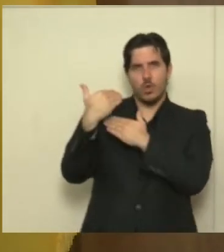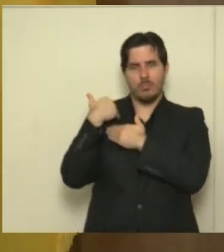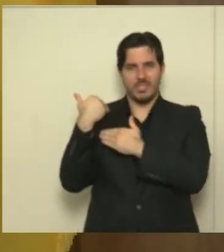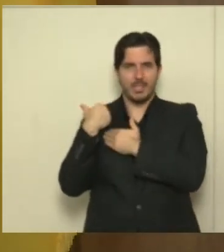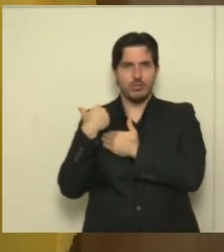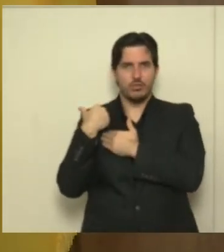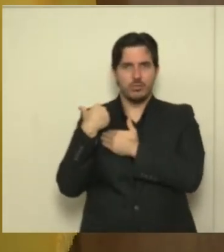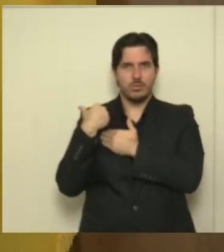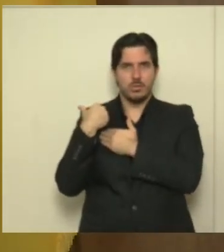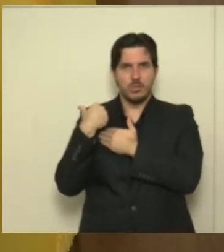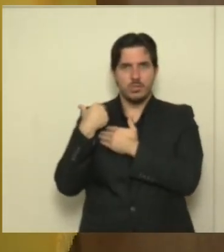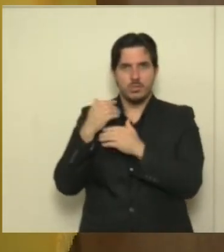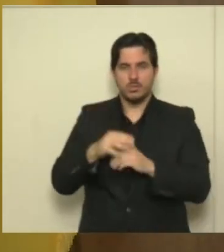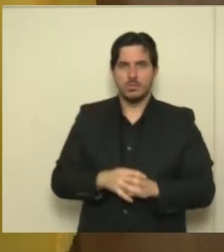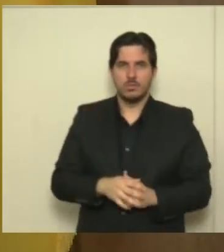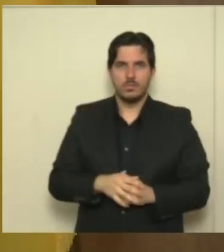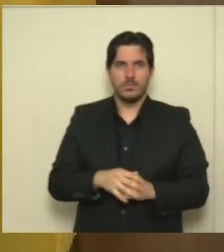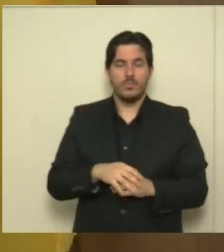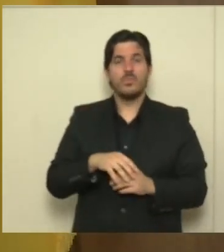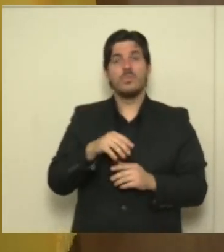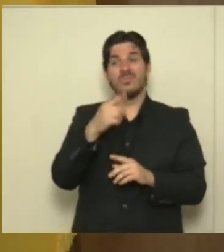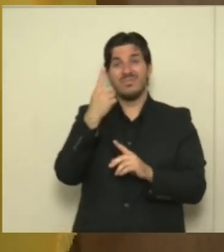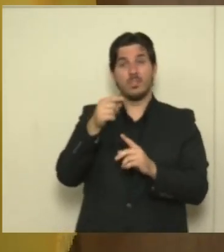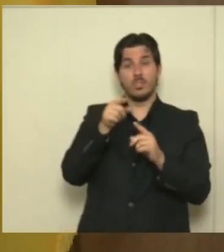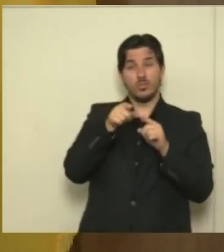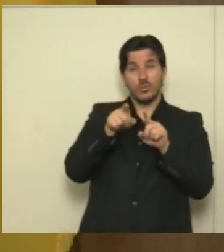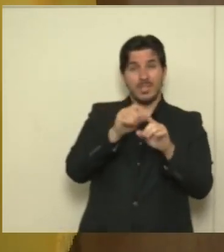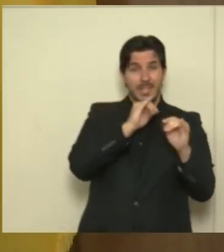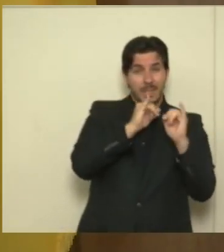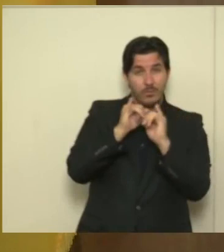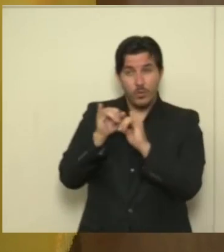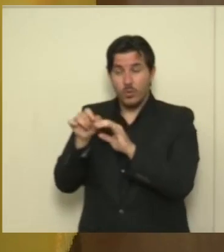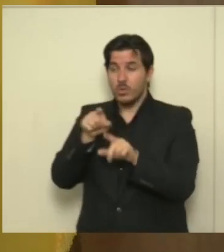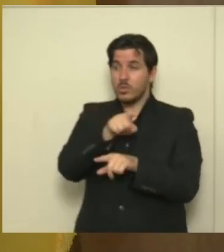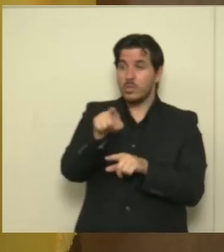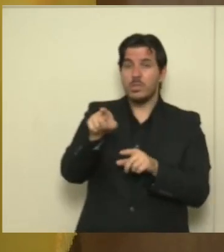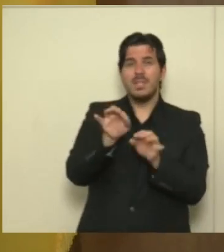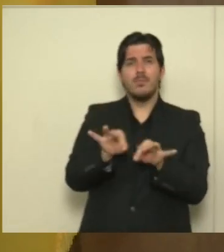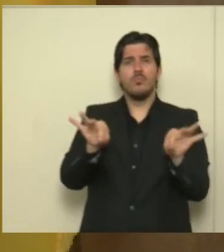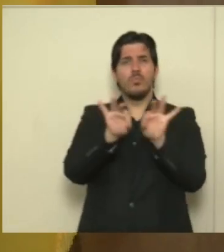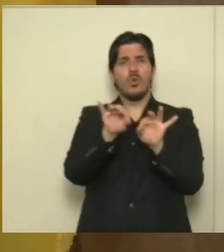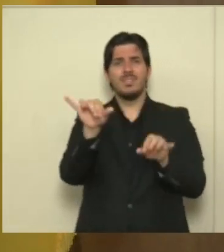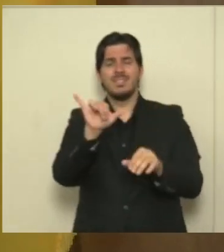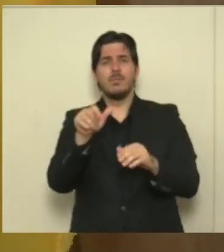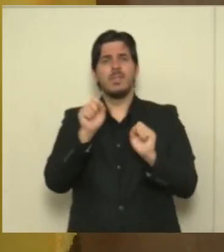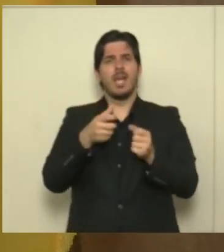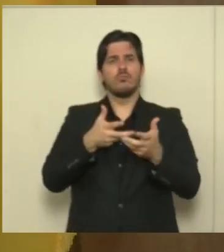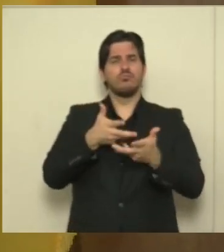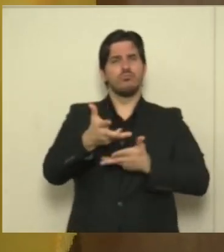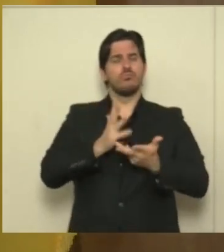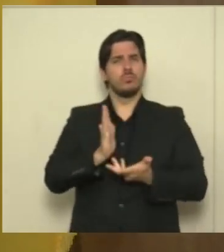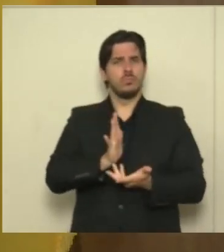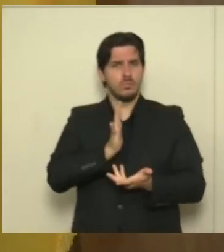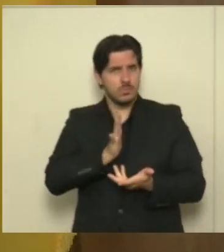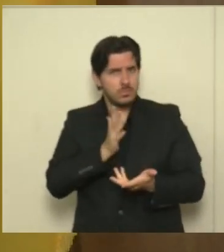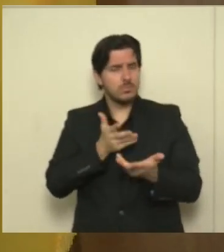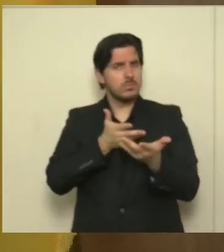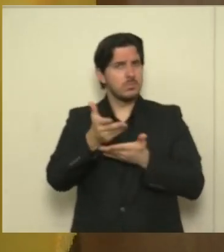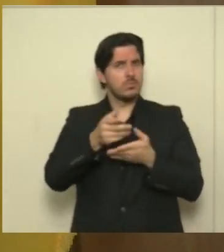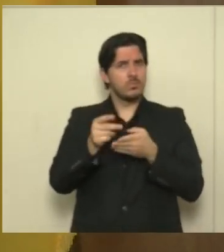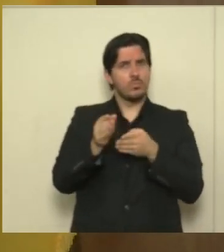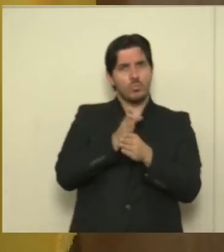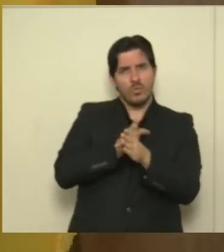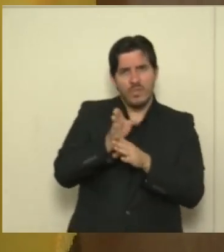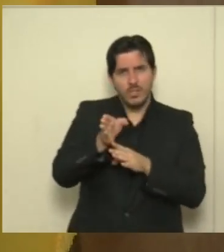frankly all of those interviews, is their ability to be collegiate, to represent professionalism on